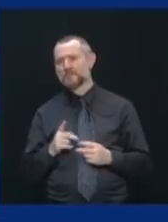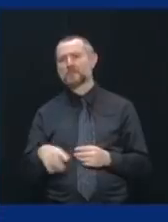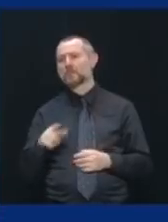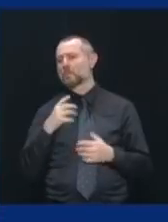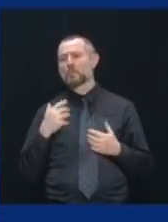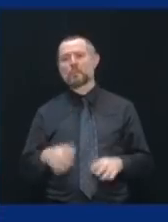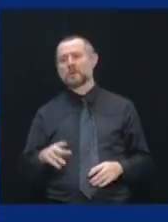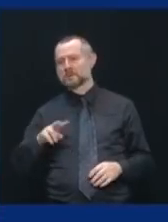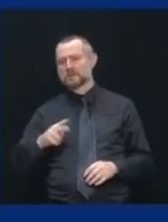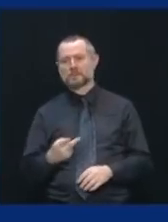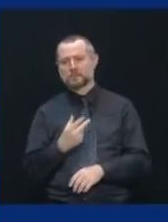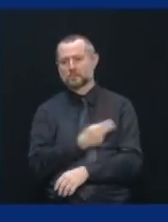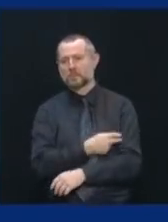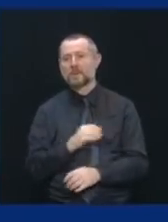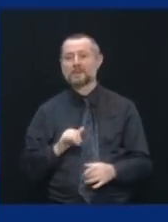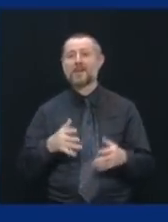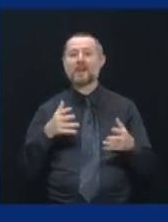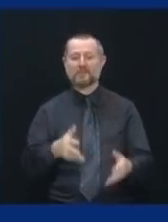for the second dose.